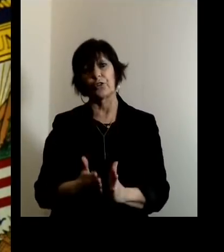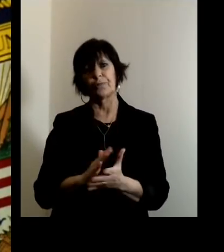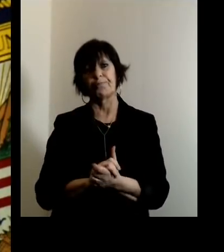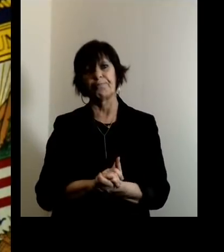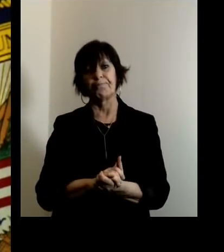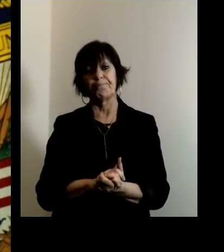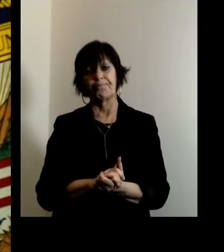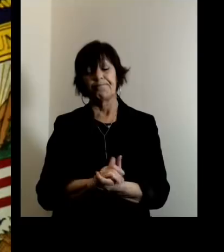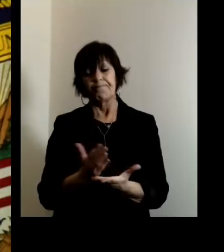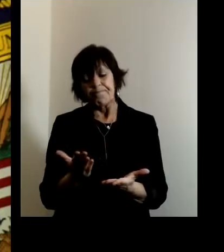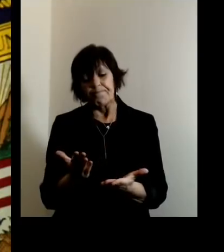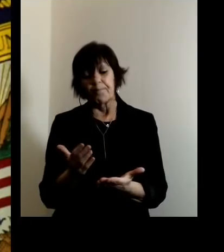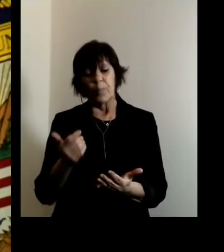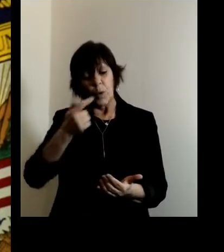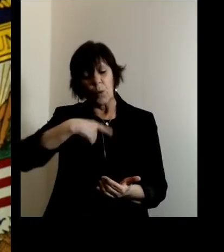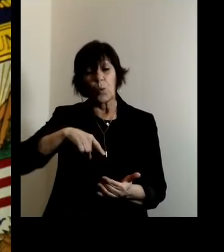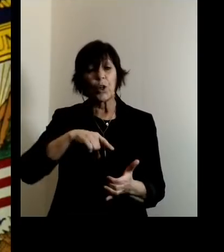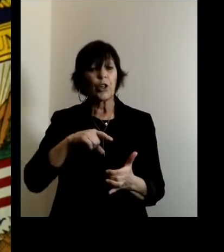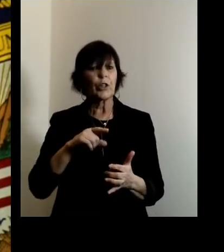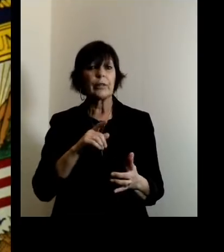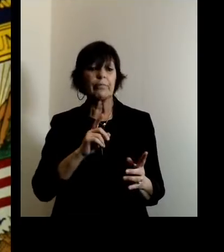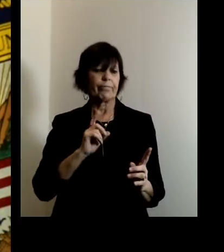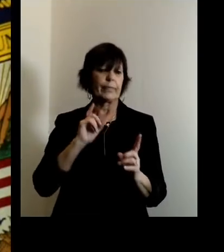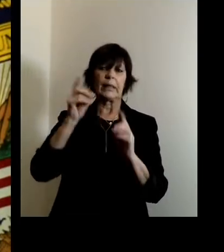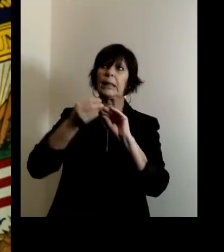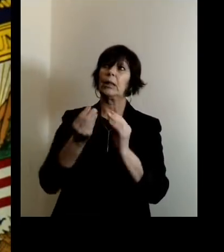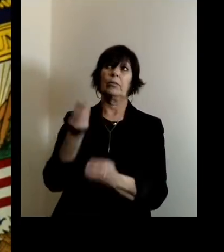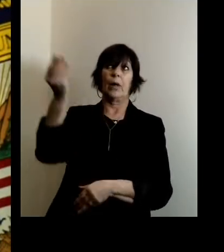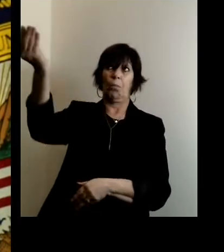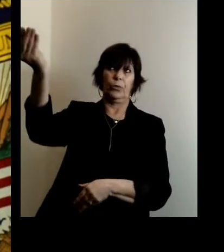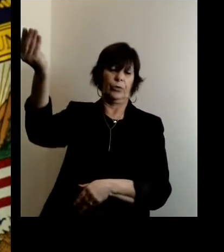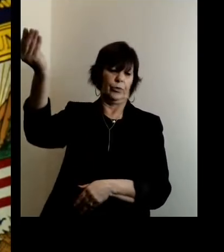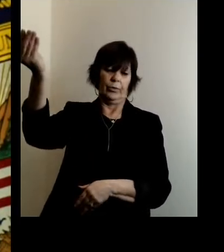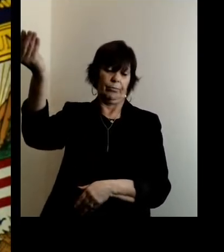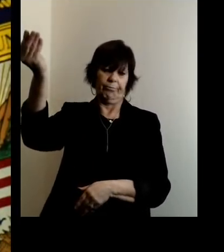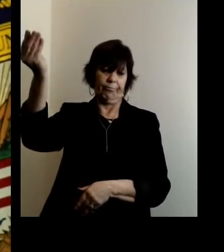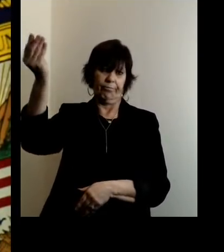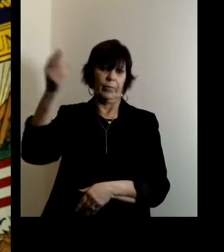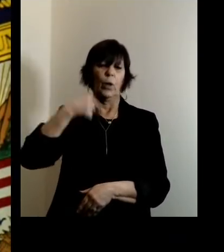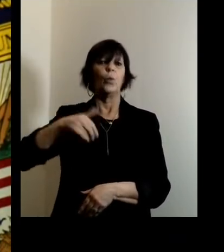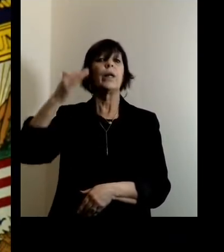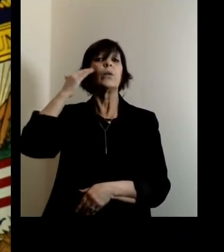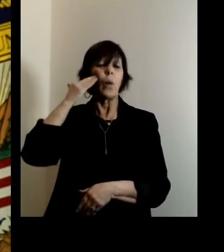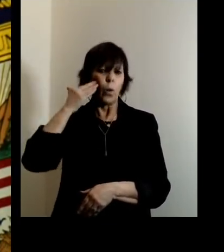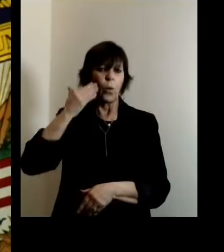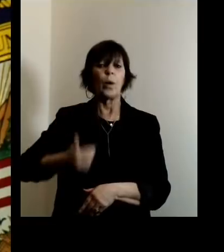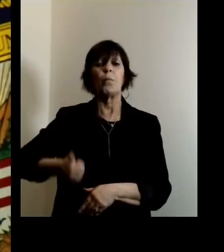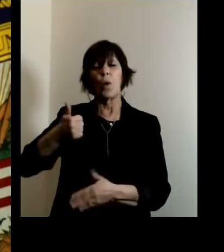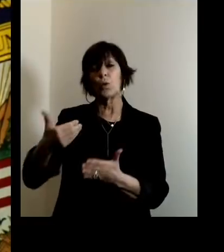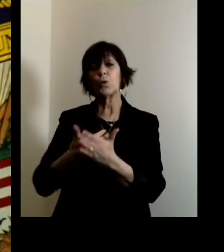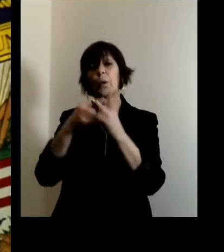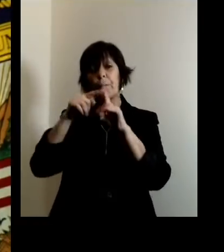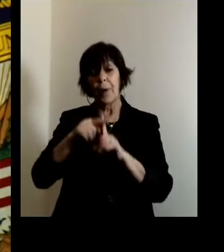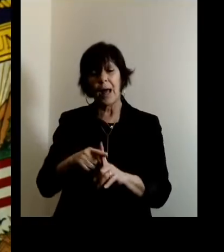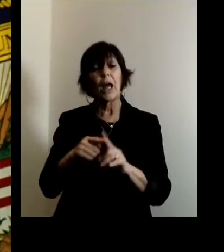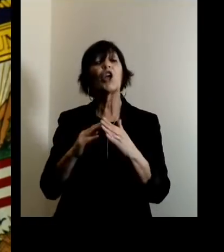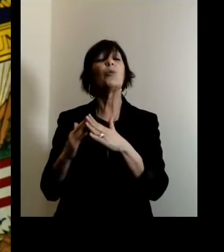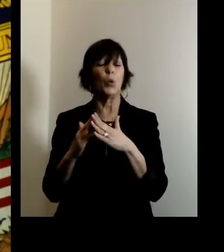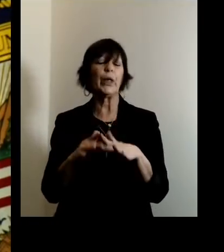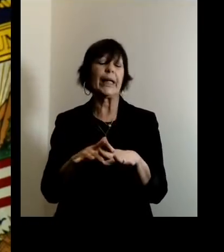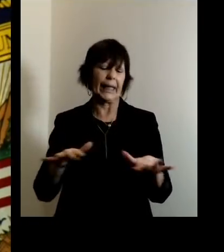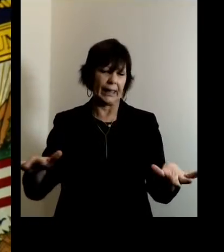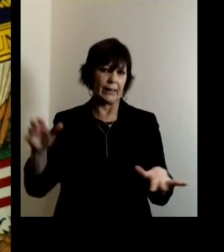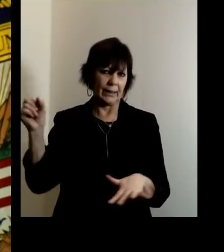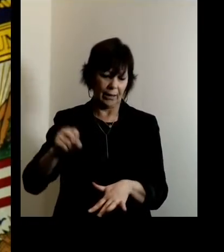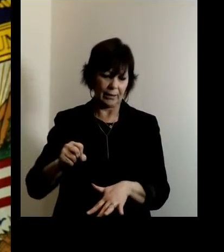received. So we're giving them the data for Erie County. We know that the vast majority of new cases are community spread, and that there